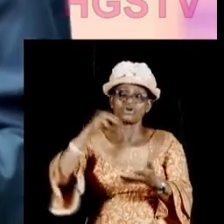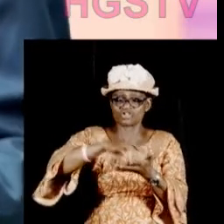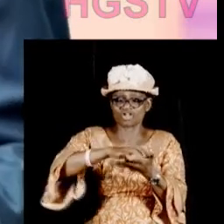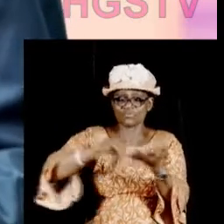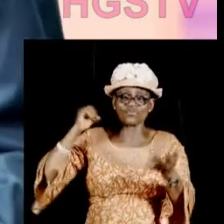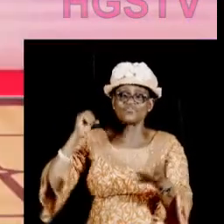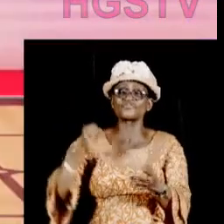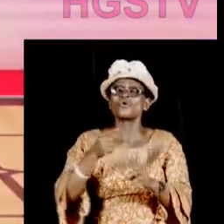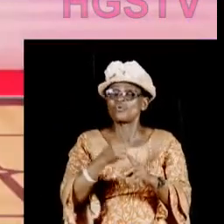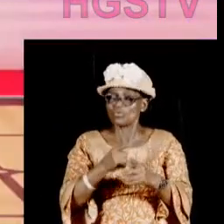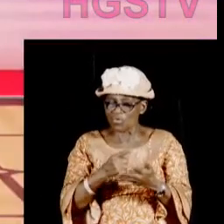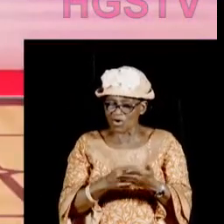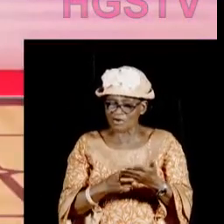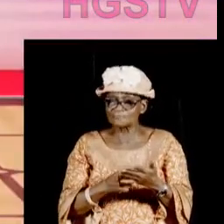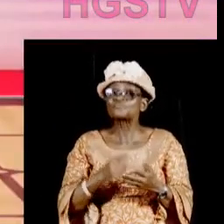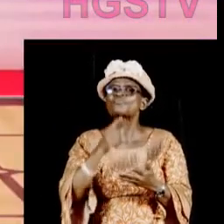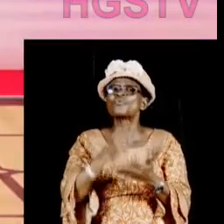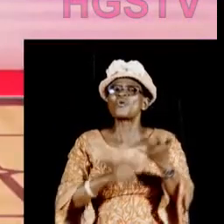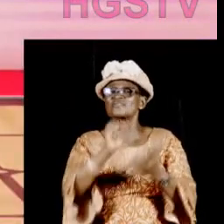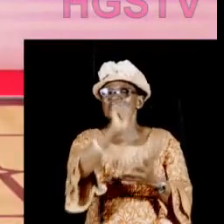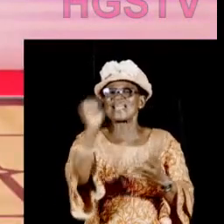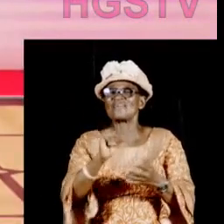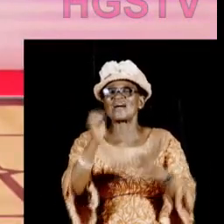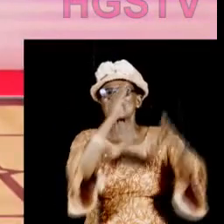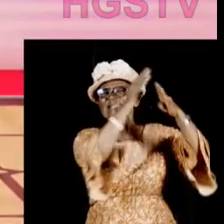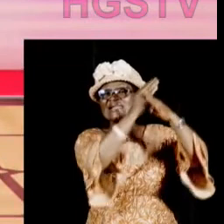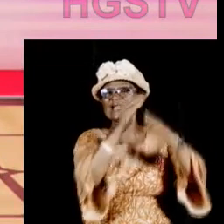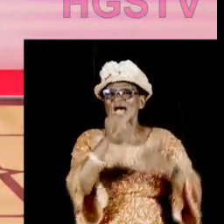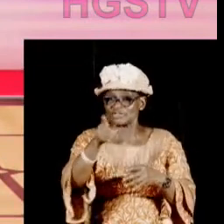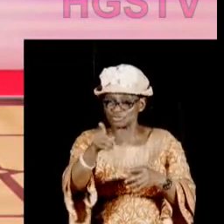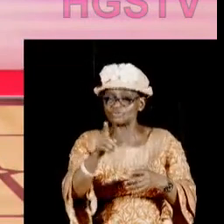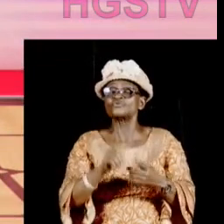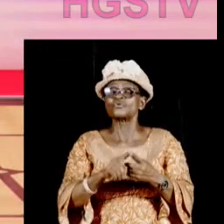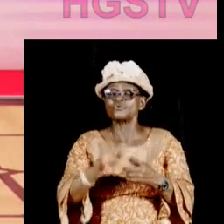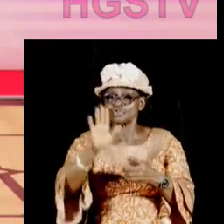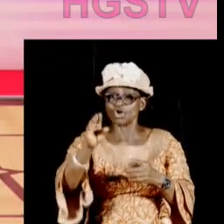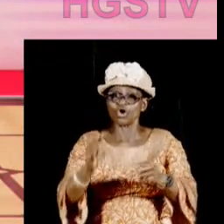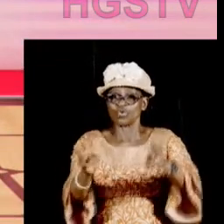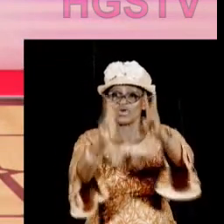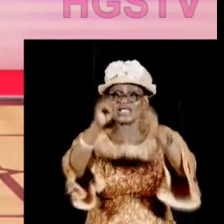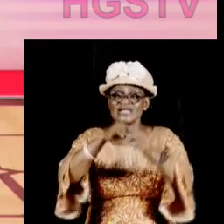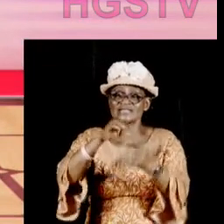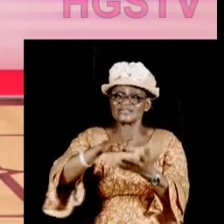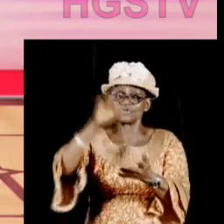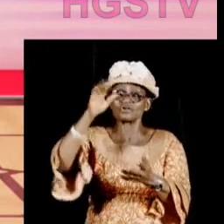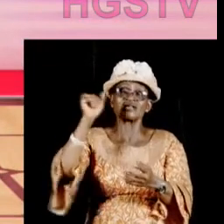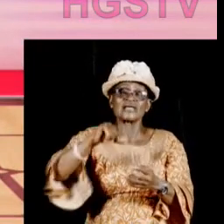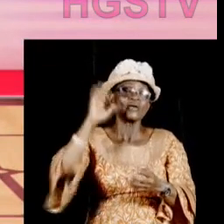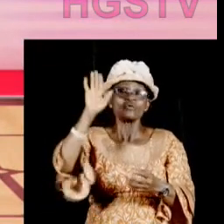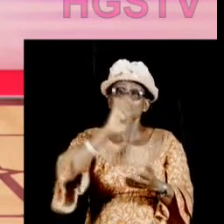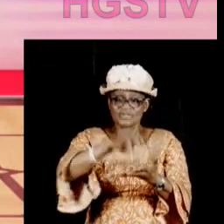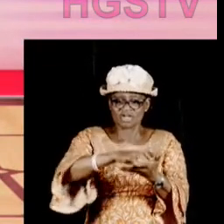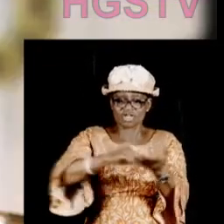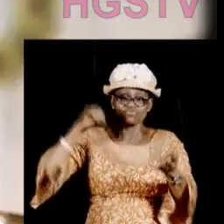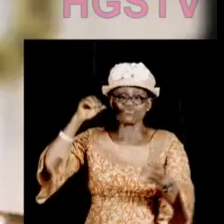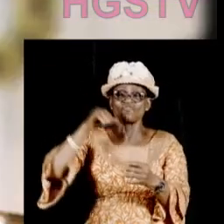constituted an obstacle to your way of glory, they shall be removed and you will rise again in Jesus' name.